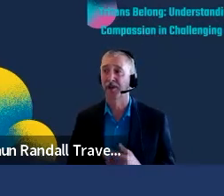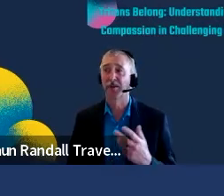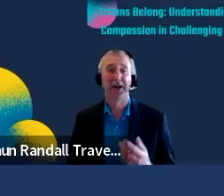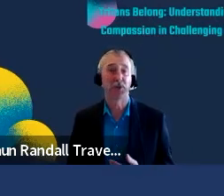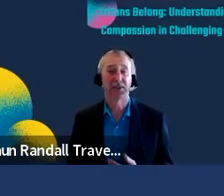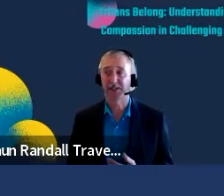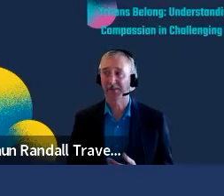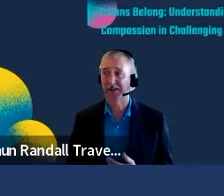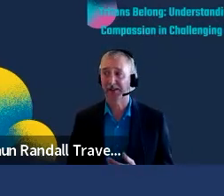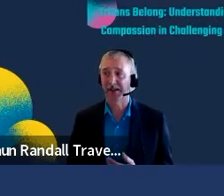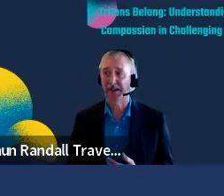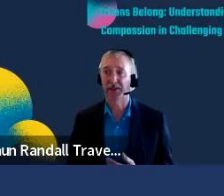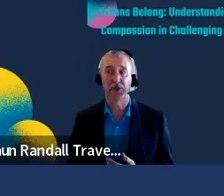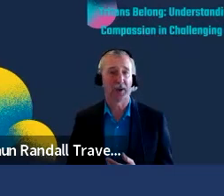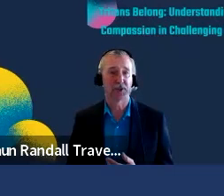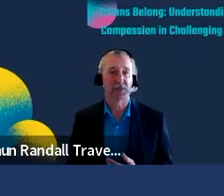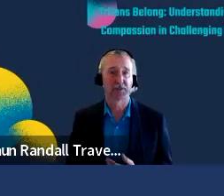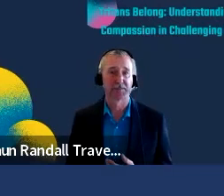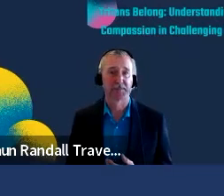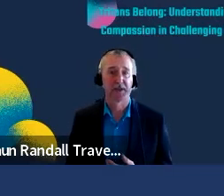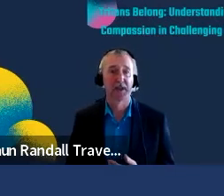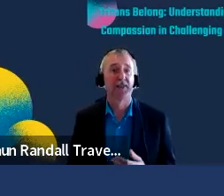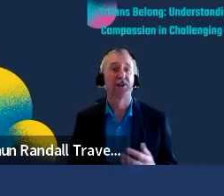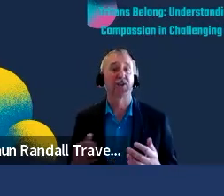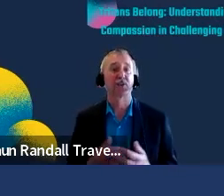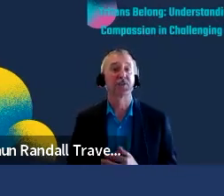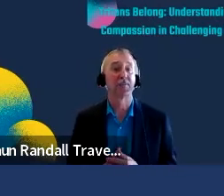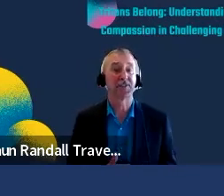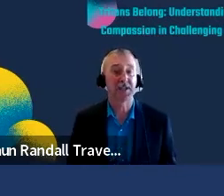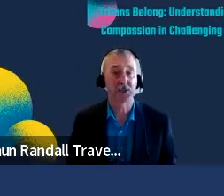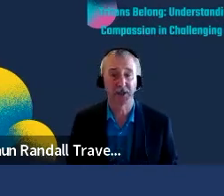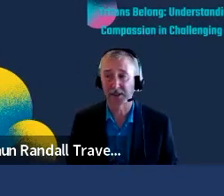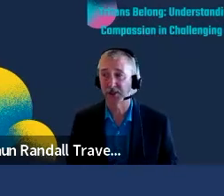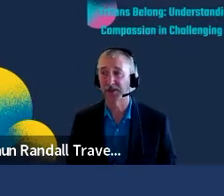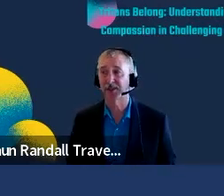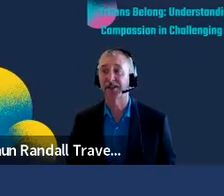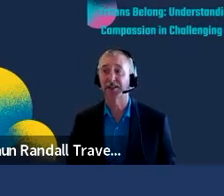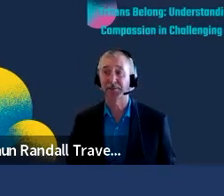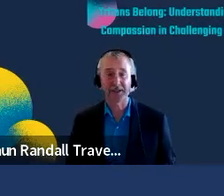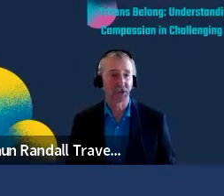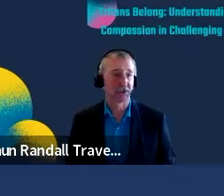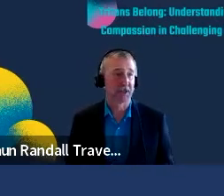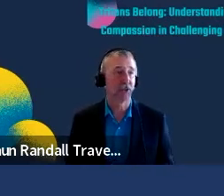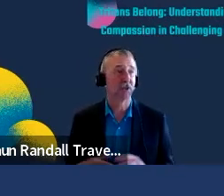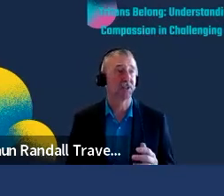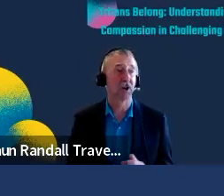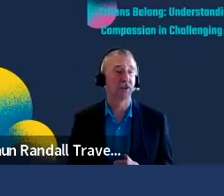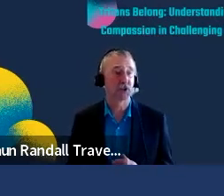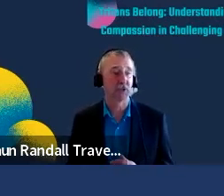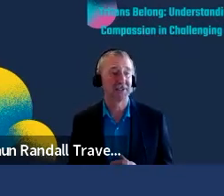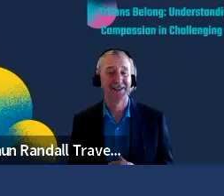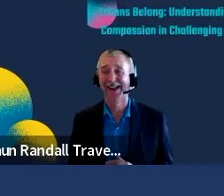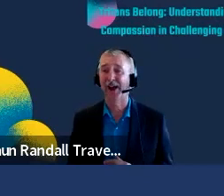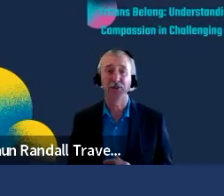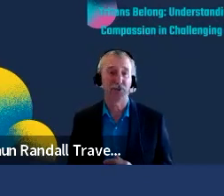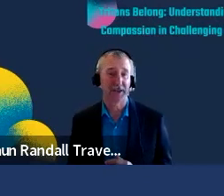translator by viewing side by side and the view options. There is also simultaneous translations in Spanish, and you can see on the